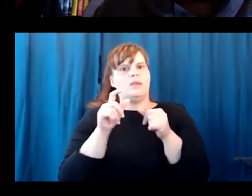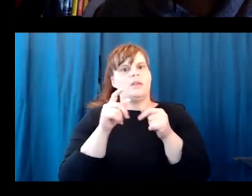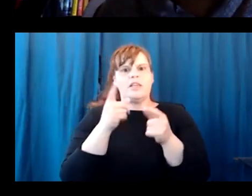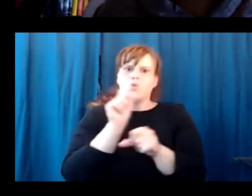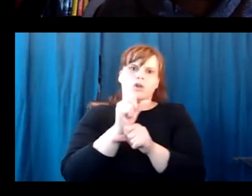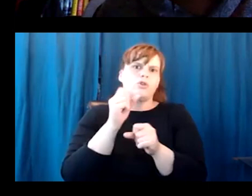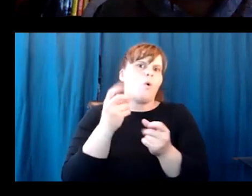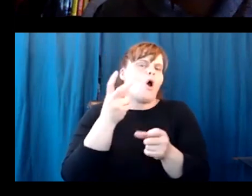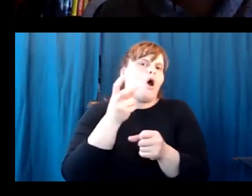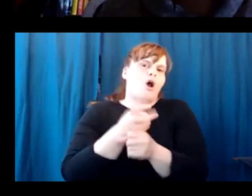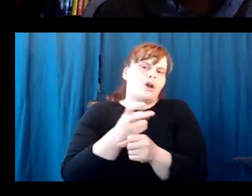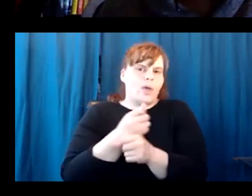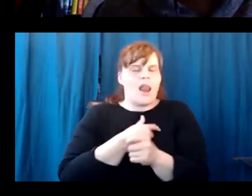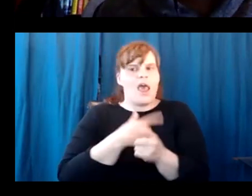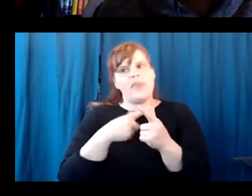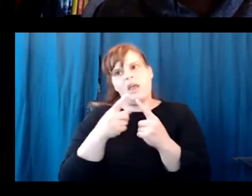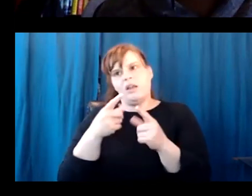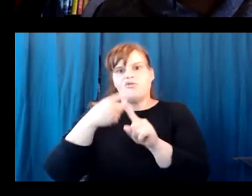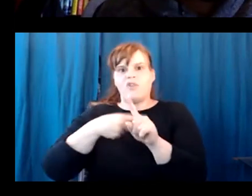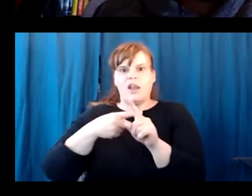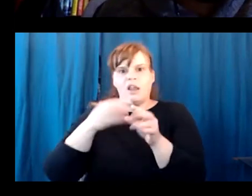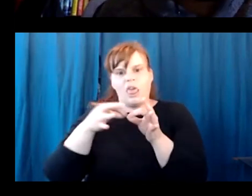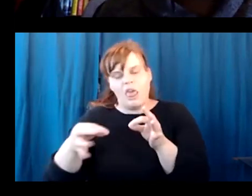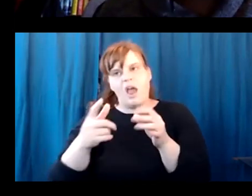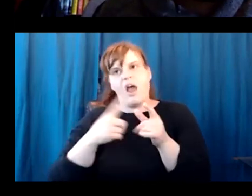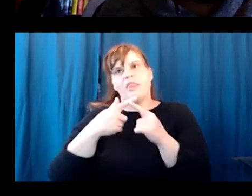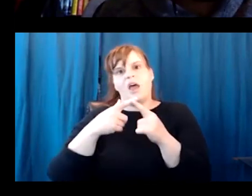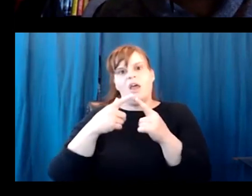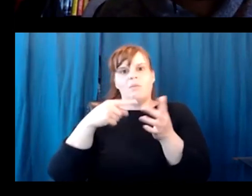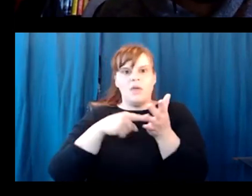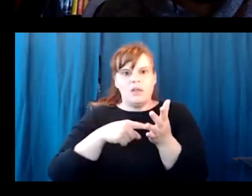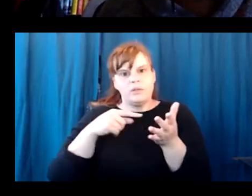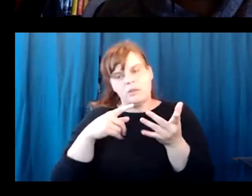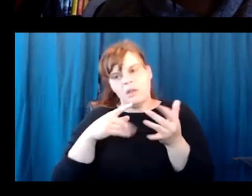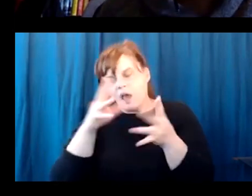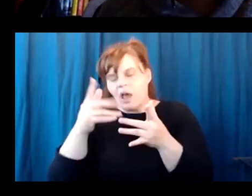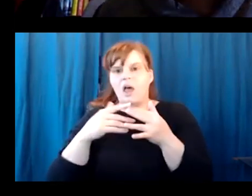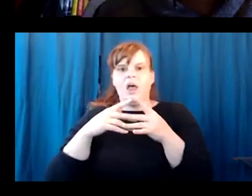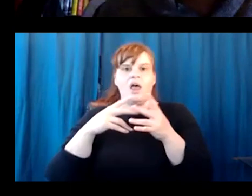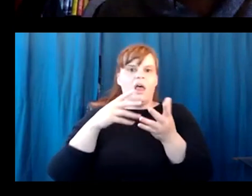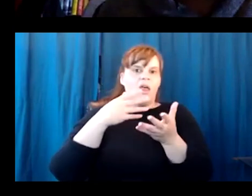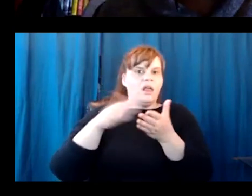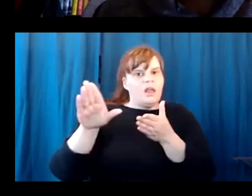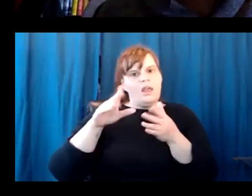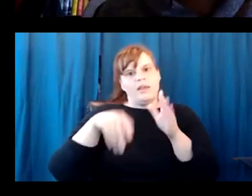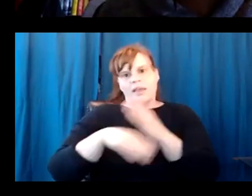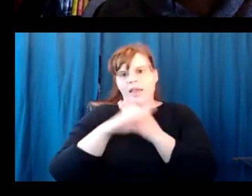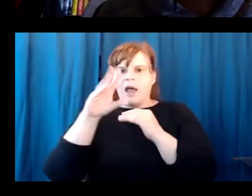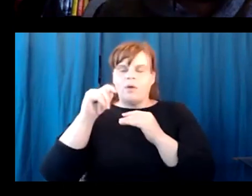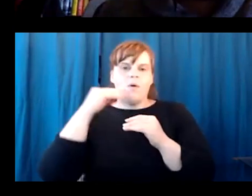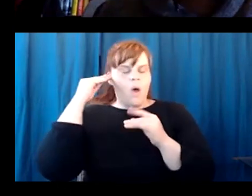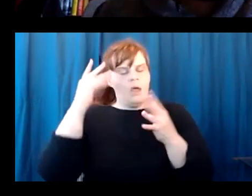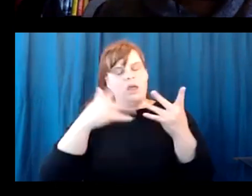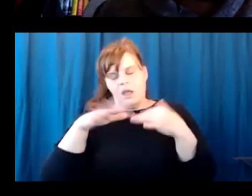of unpaid bills becomes a mountain. Student loan default, eviction, estrangement, but before